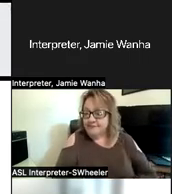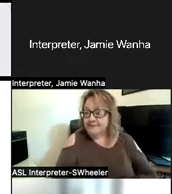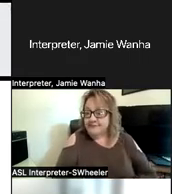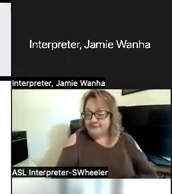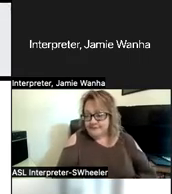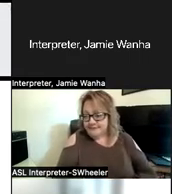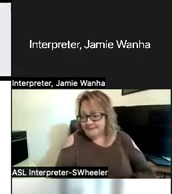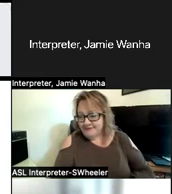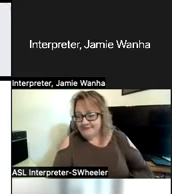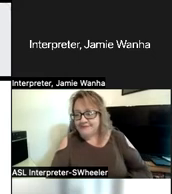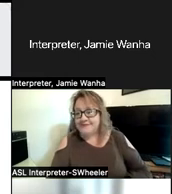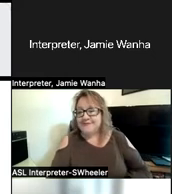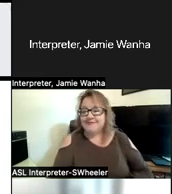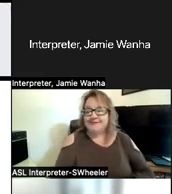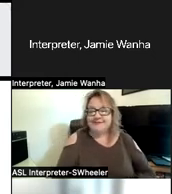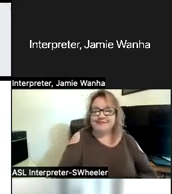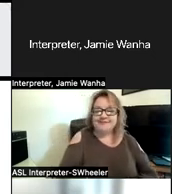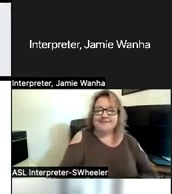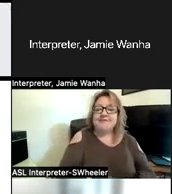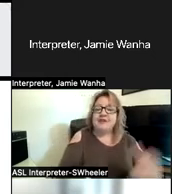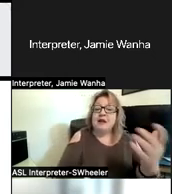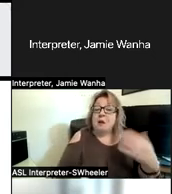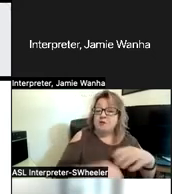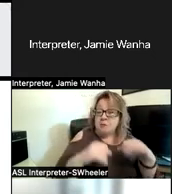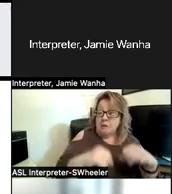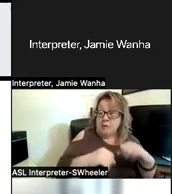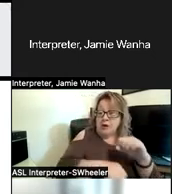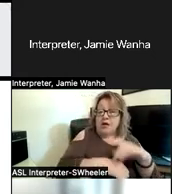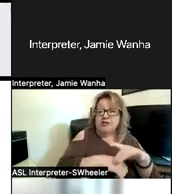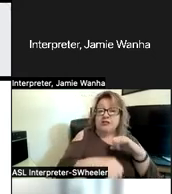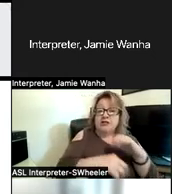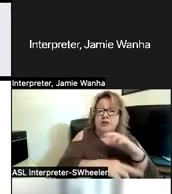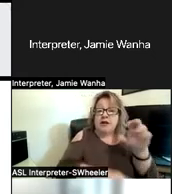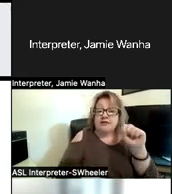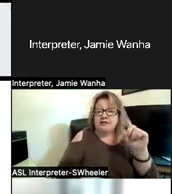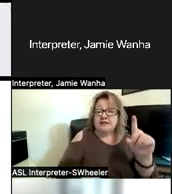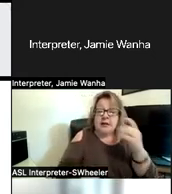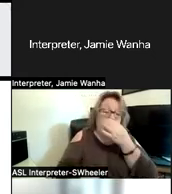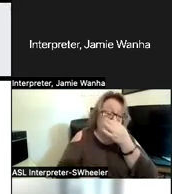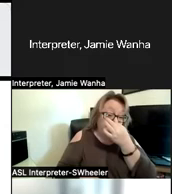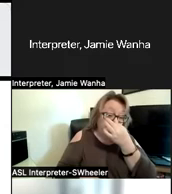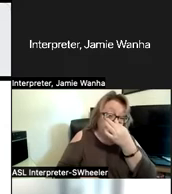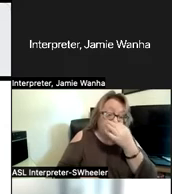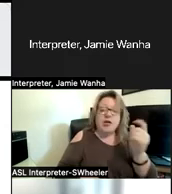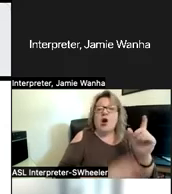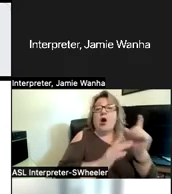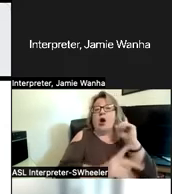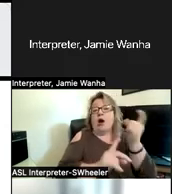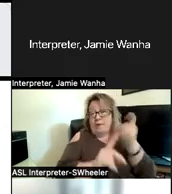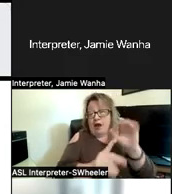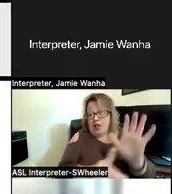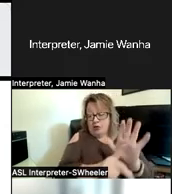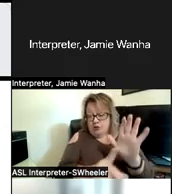If we could. So some capabilities of Shake Ready SD. Of course, we talked about the automatic alerts.